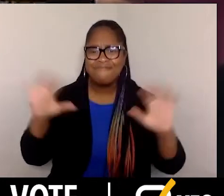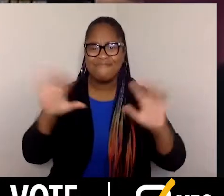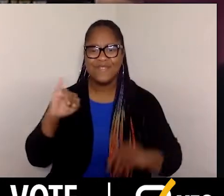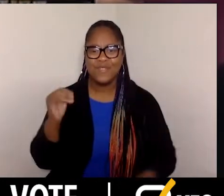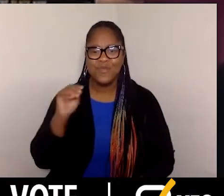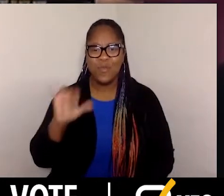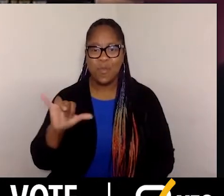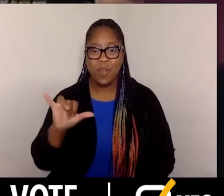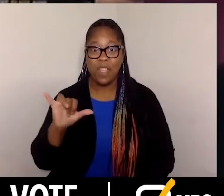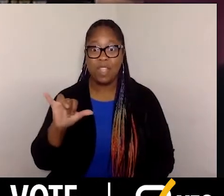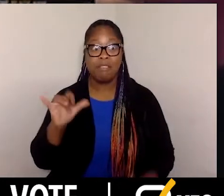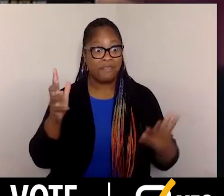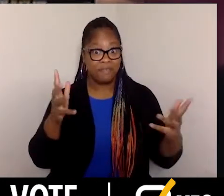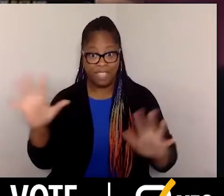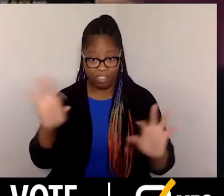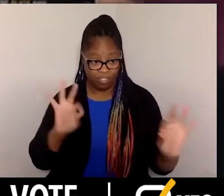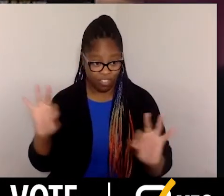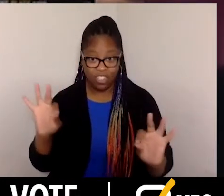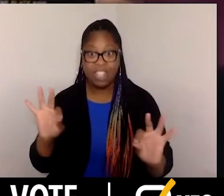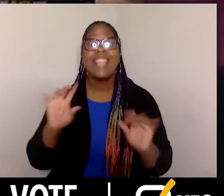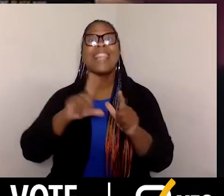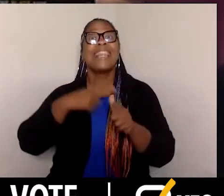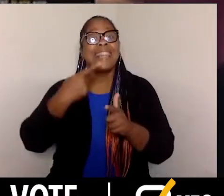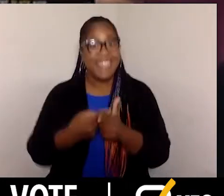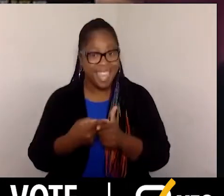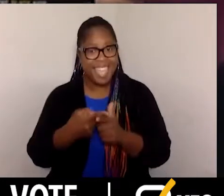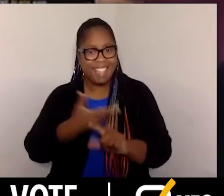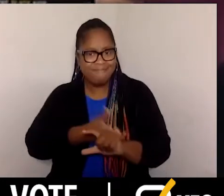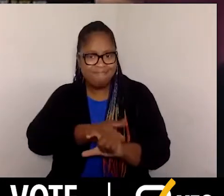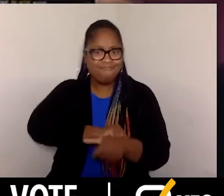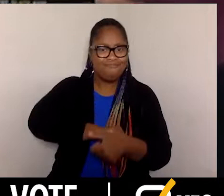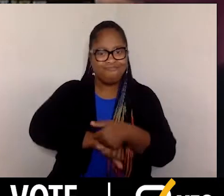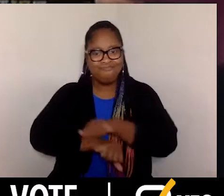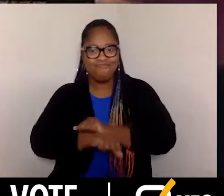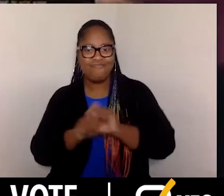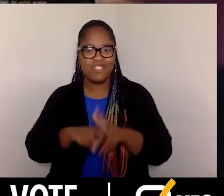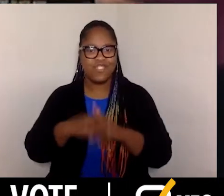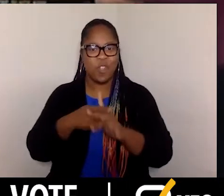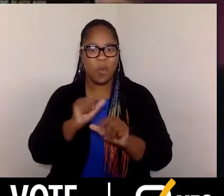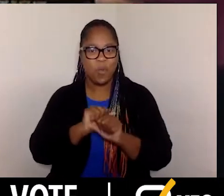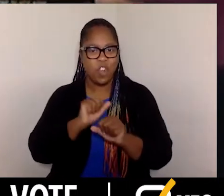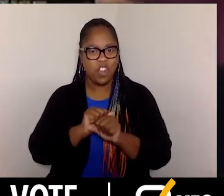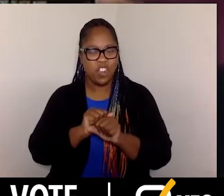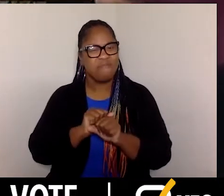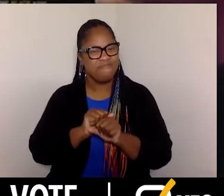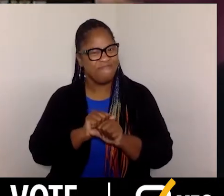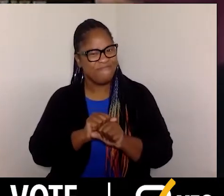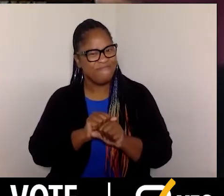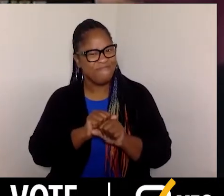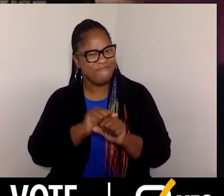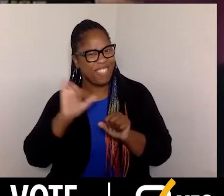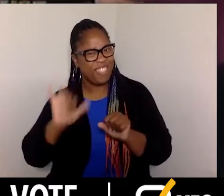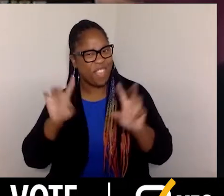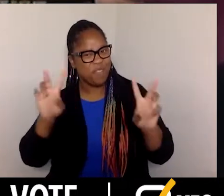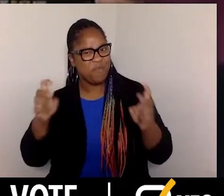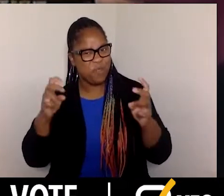can roll up our sleeves and get to work. Words to take to heart. I know